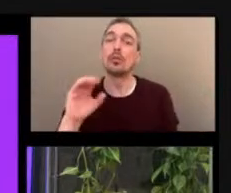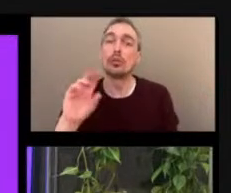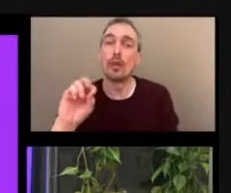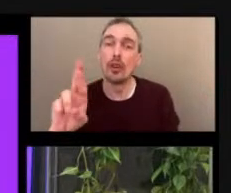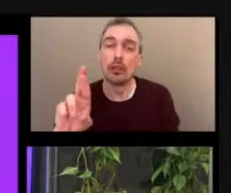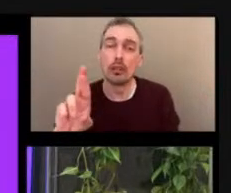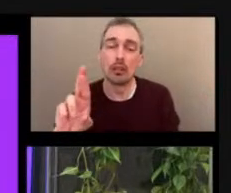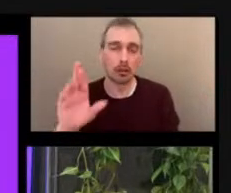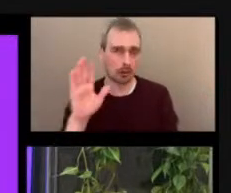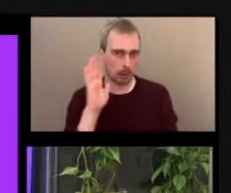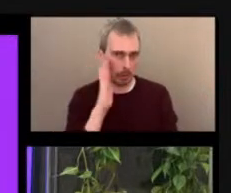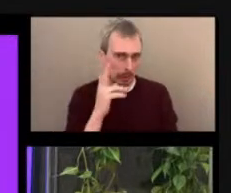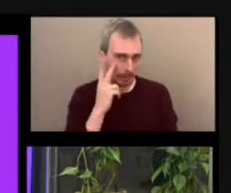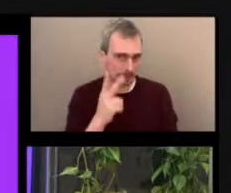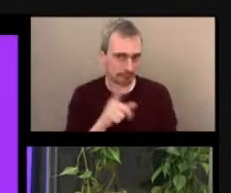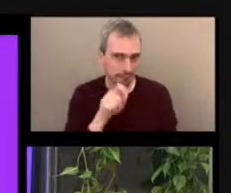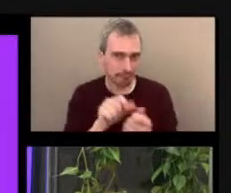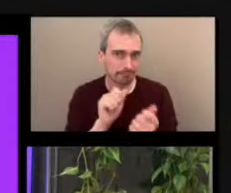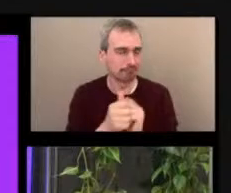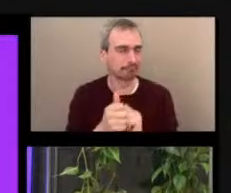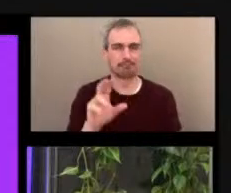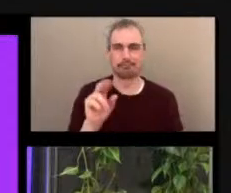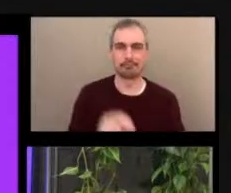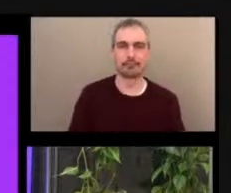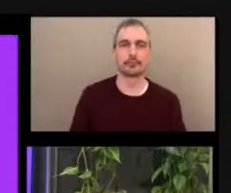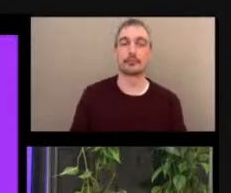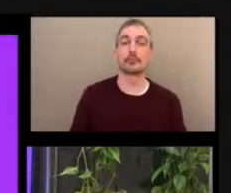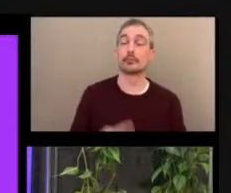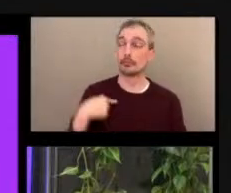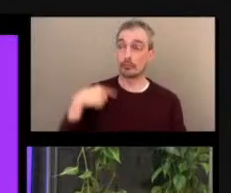project if you want. Sorry, give